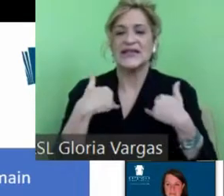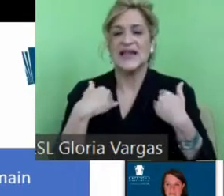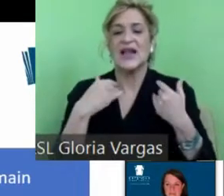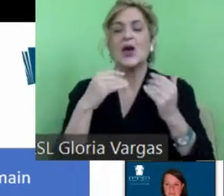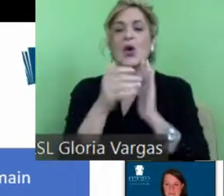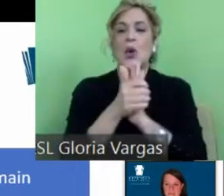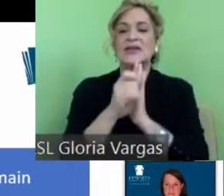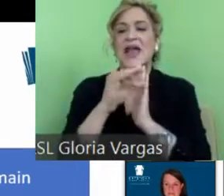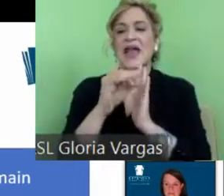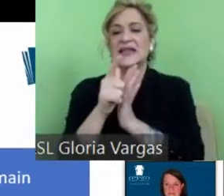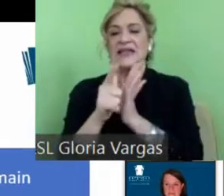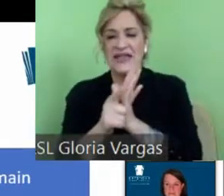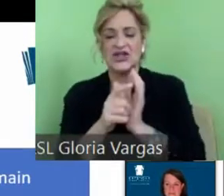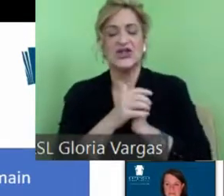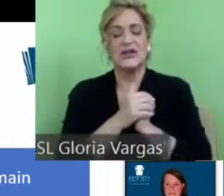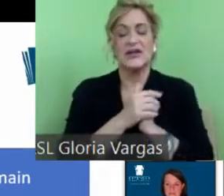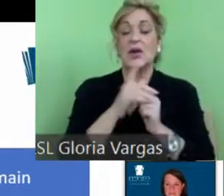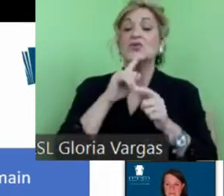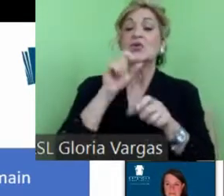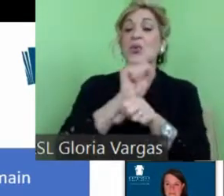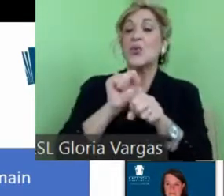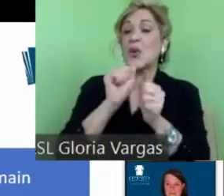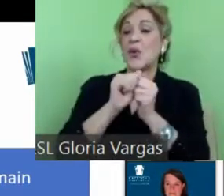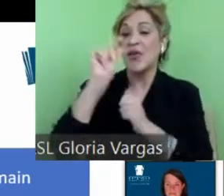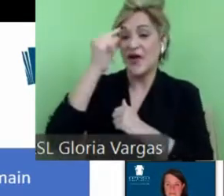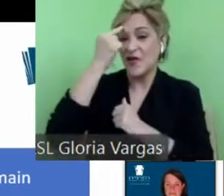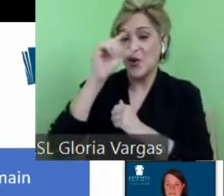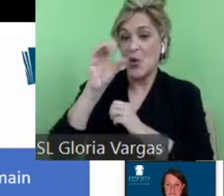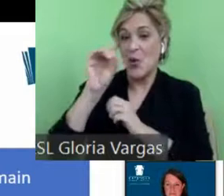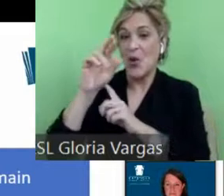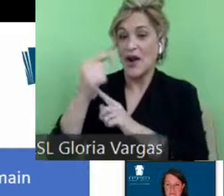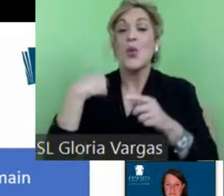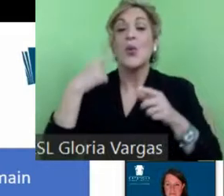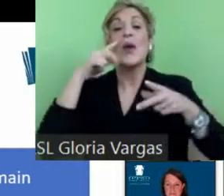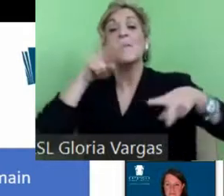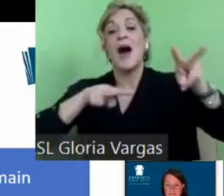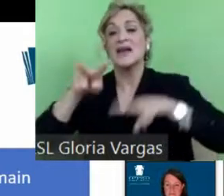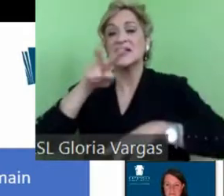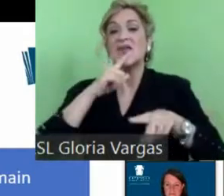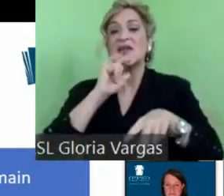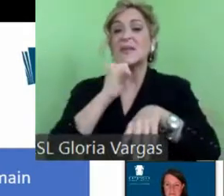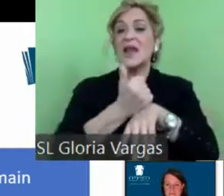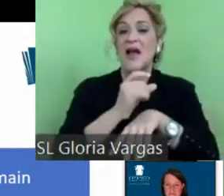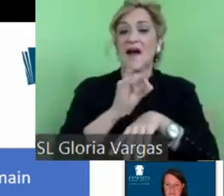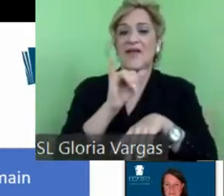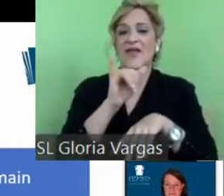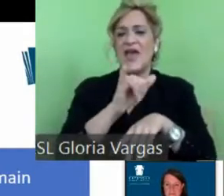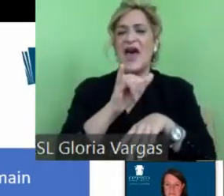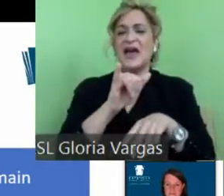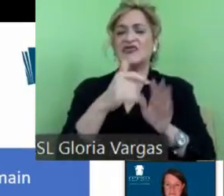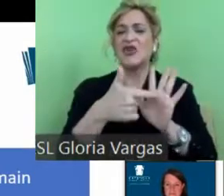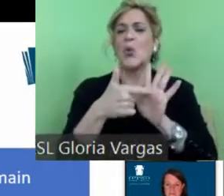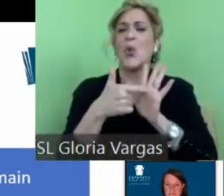By networking with other non-governmental organizations, we monitored the implementation of UNCRPD requirements